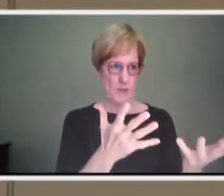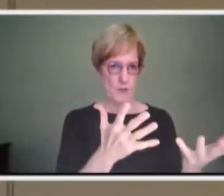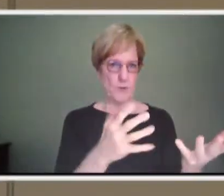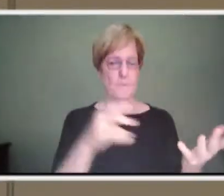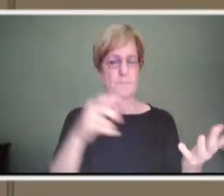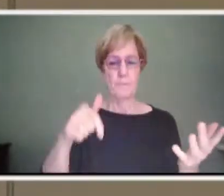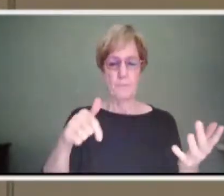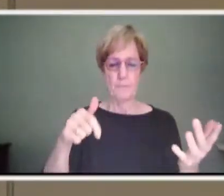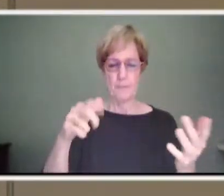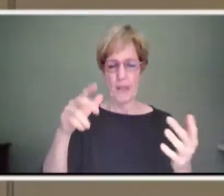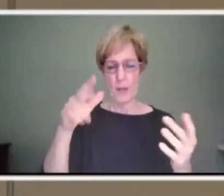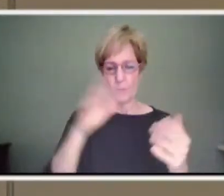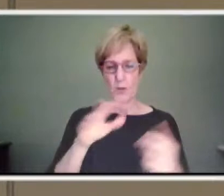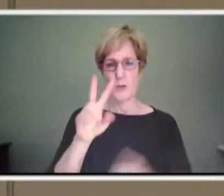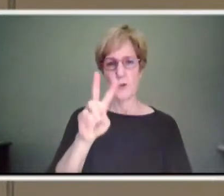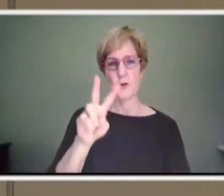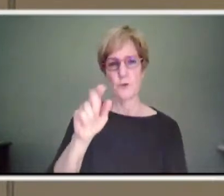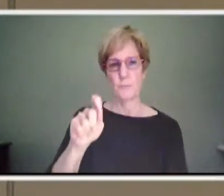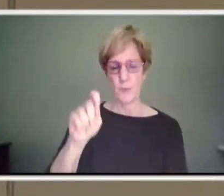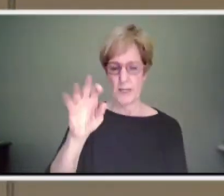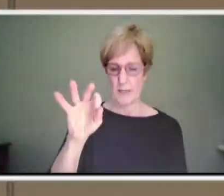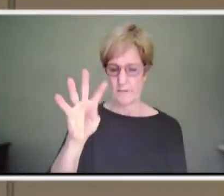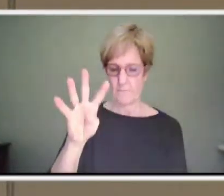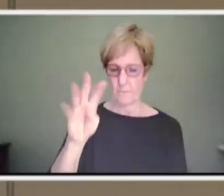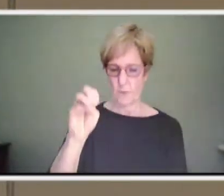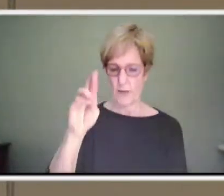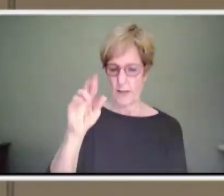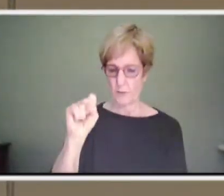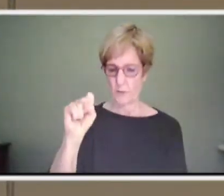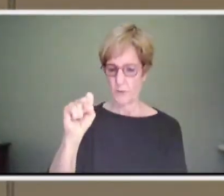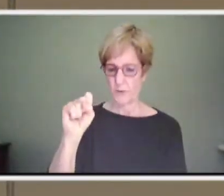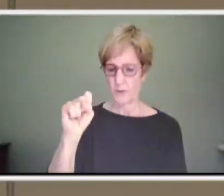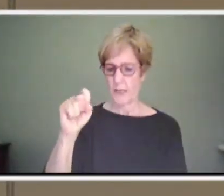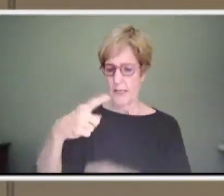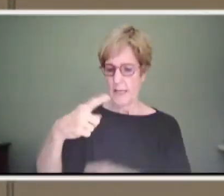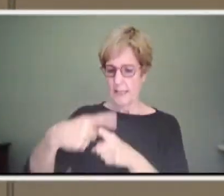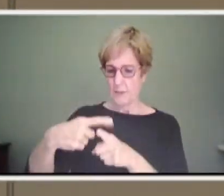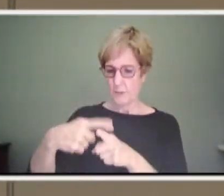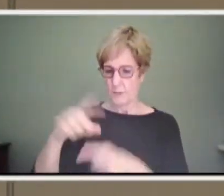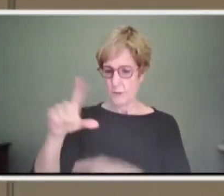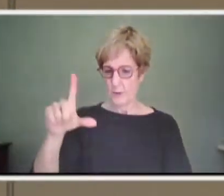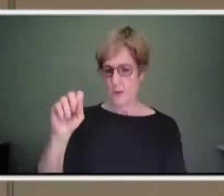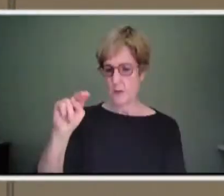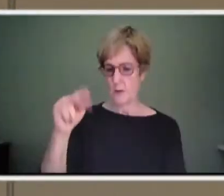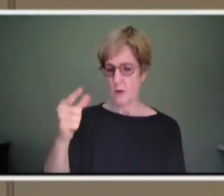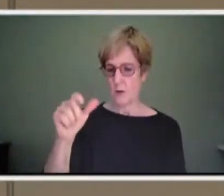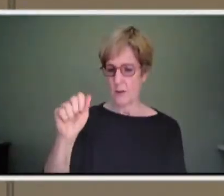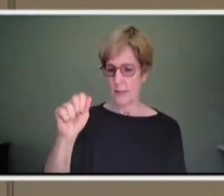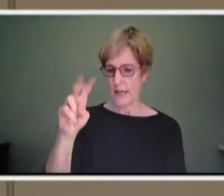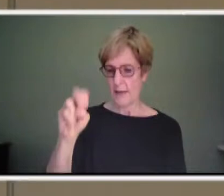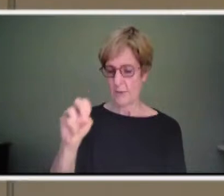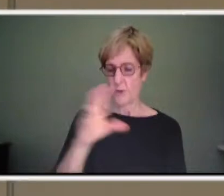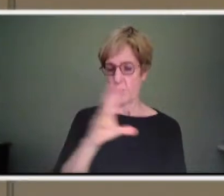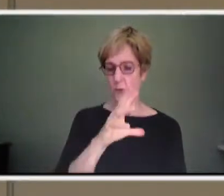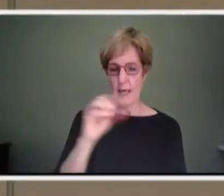on approximately 2.94 acres located on the northeast intersection of Long Avenue and Connection Point Boulevard, west